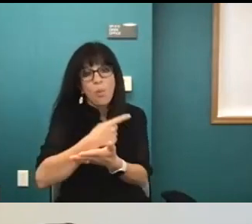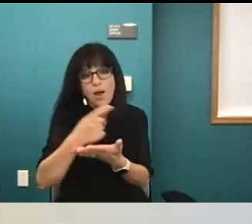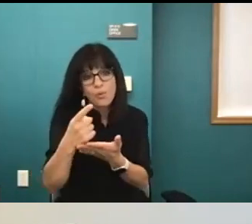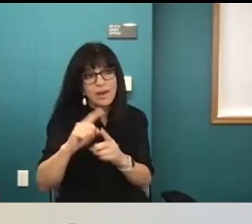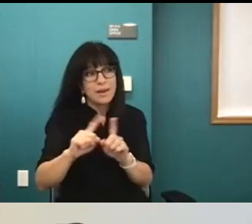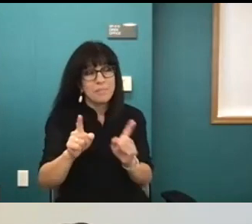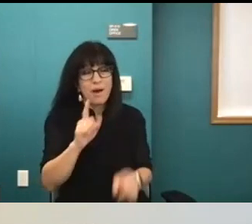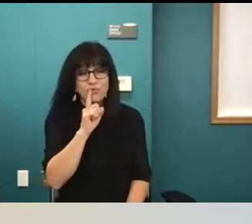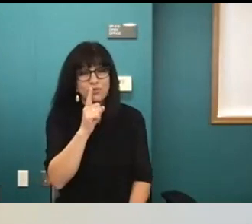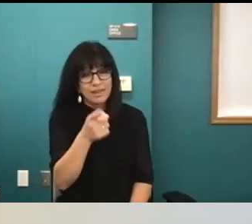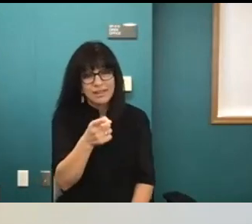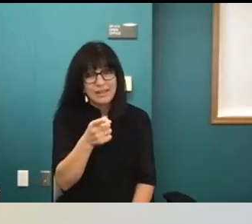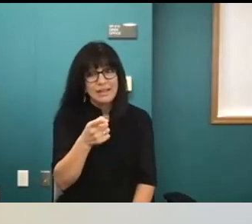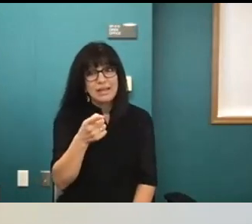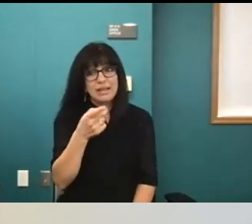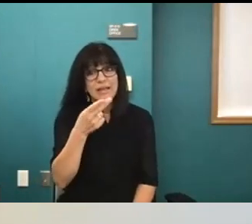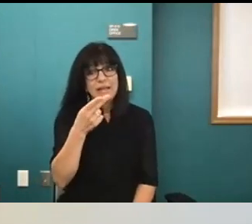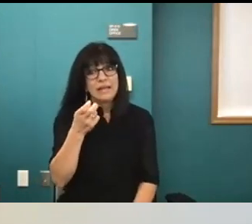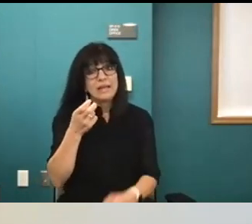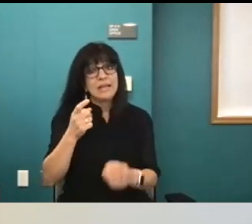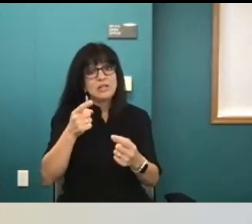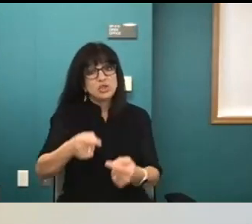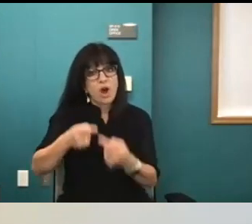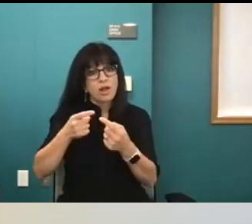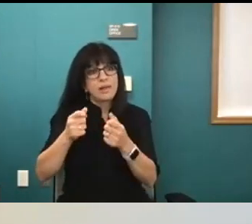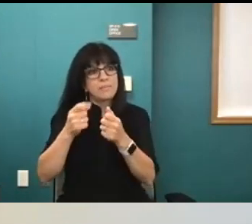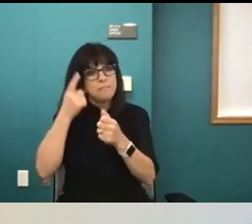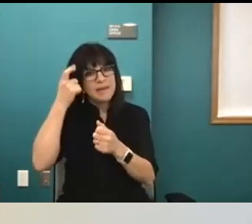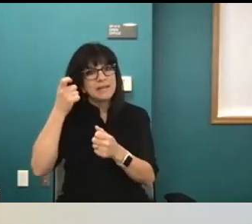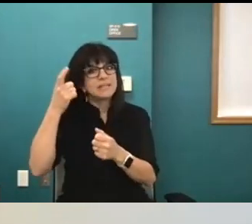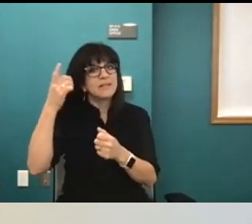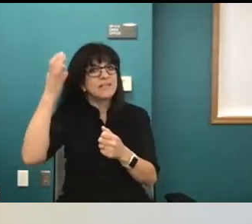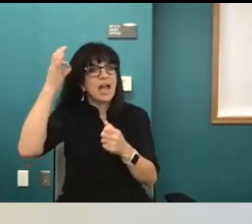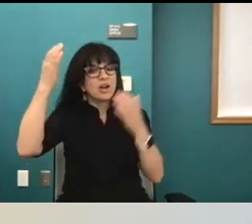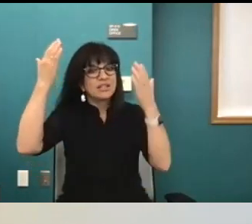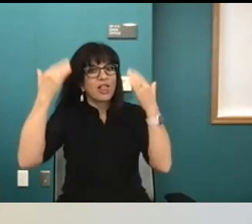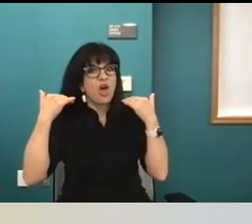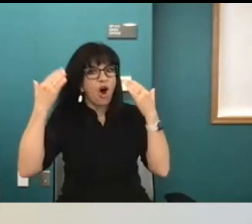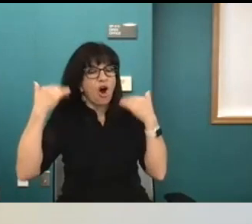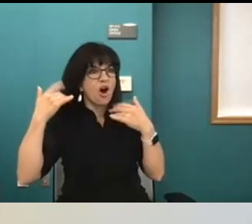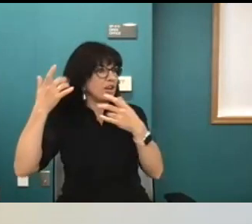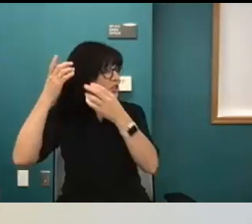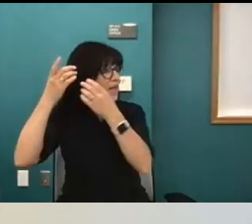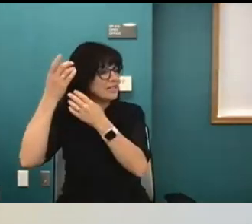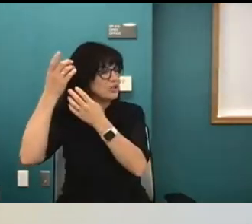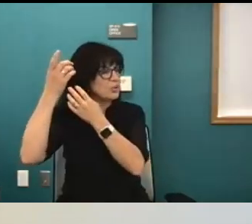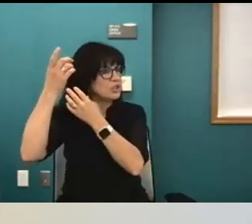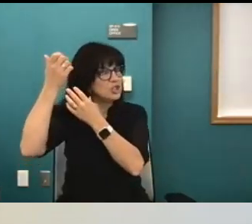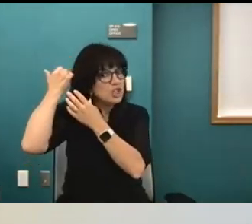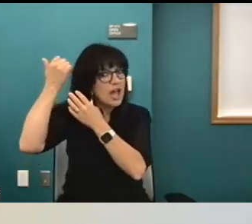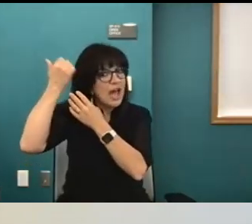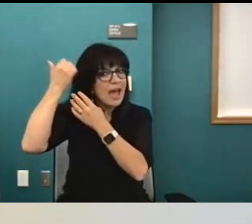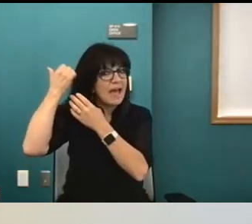than anything, it's struggling with longer hair, and Okay. he feels like he has to shave behind